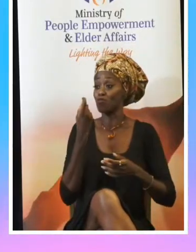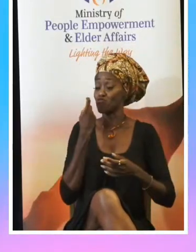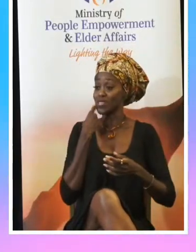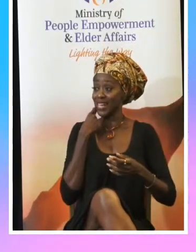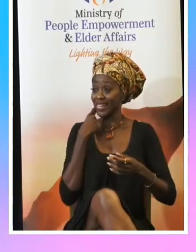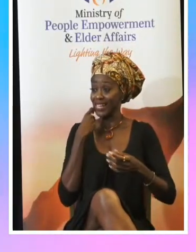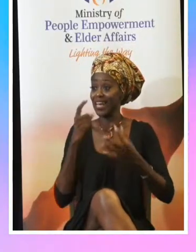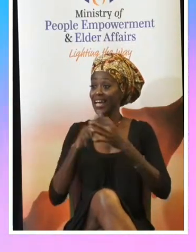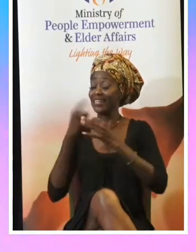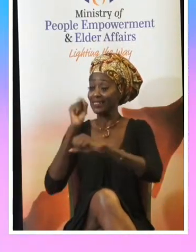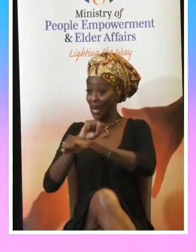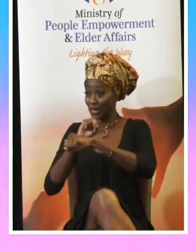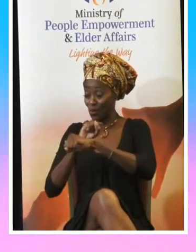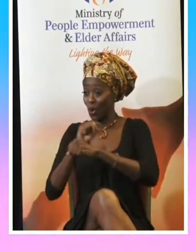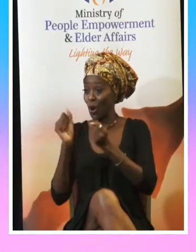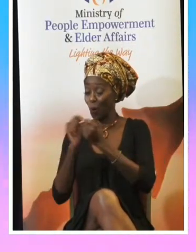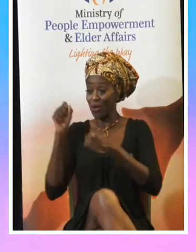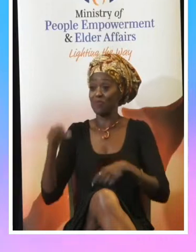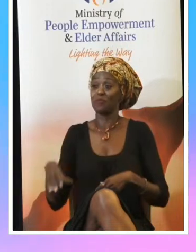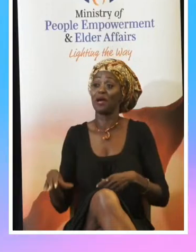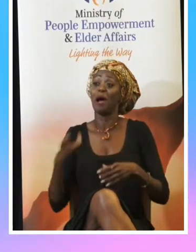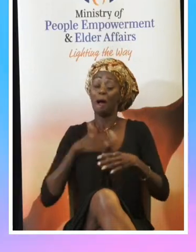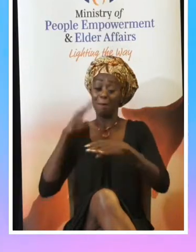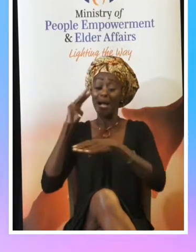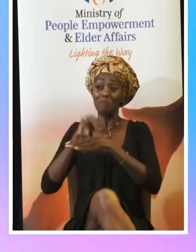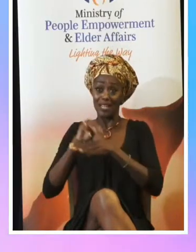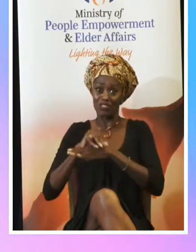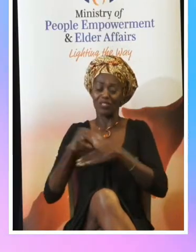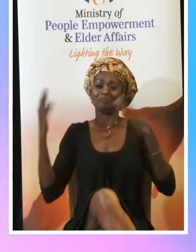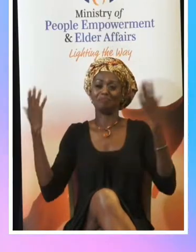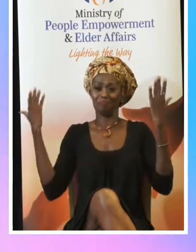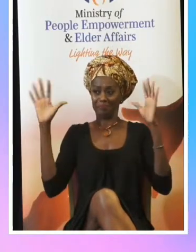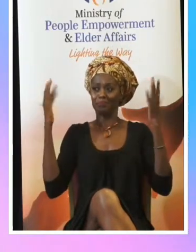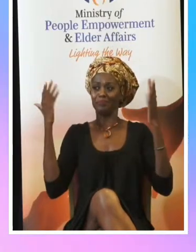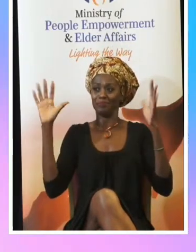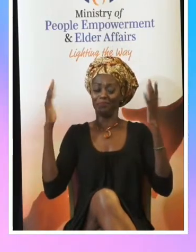the Ministry of People Empowerment as one of the advocates,